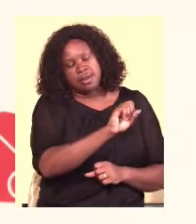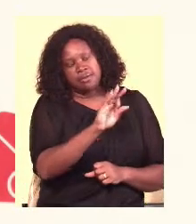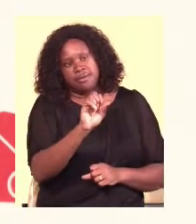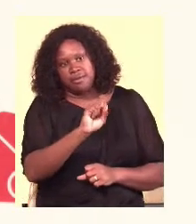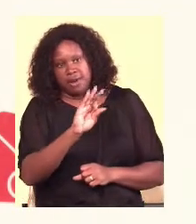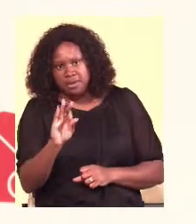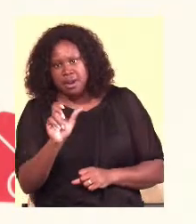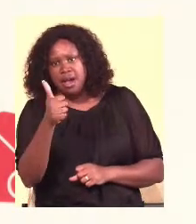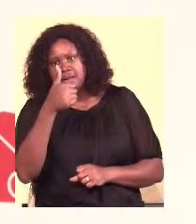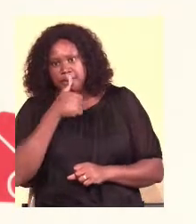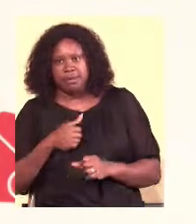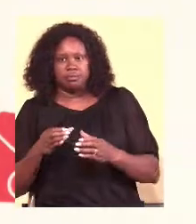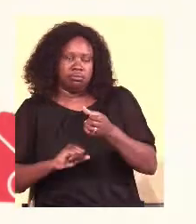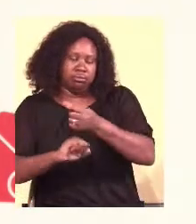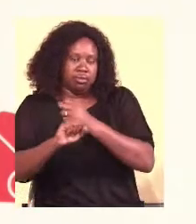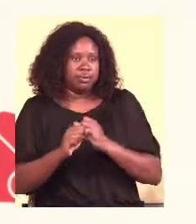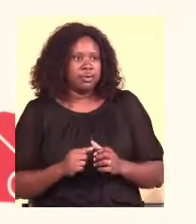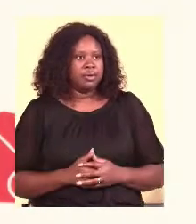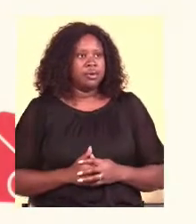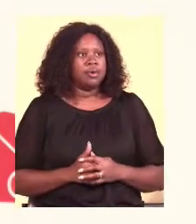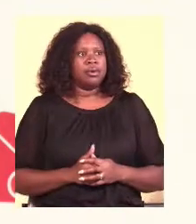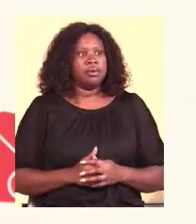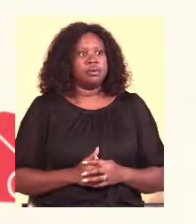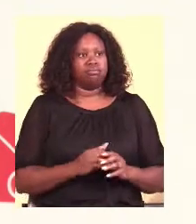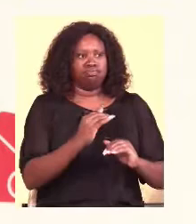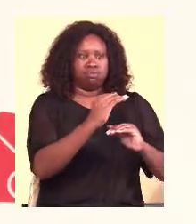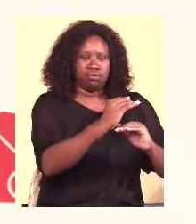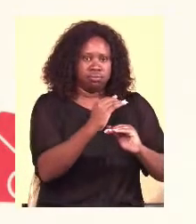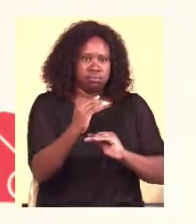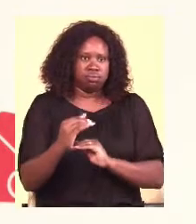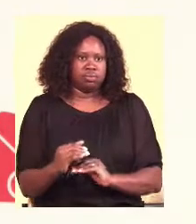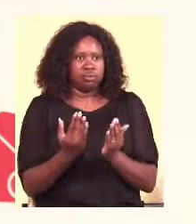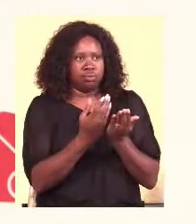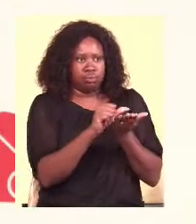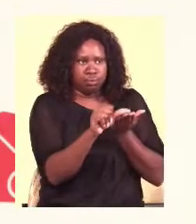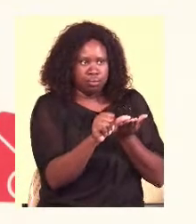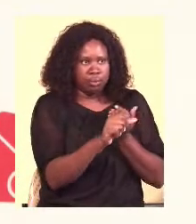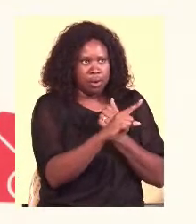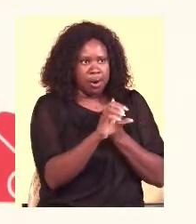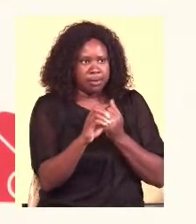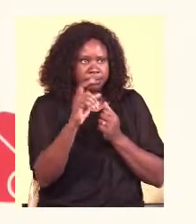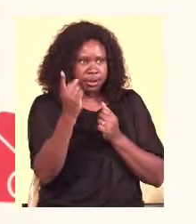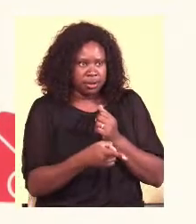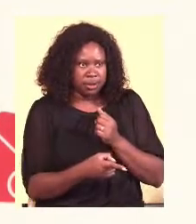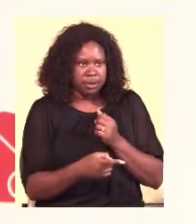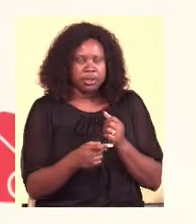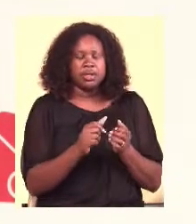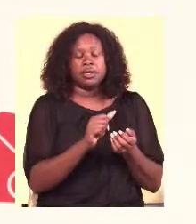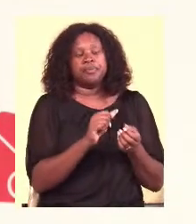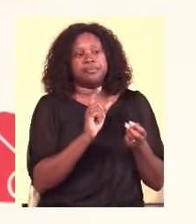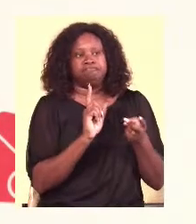Within the NASFAF components of fees, there is what we call tuition fee, which I said is 100% paid, covered by